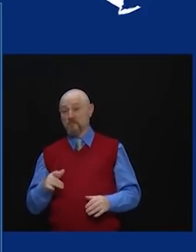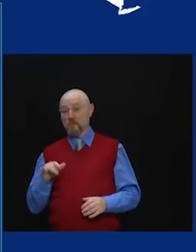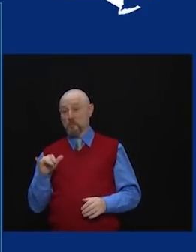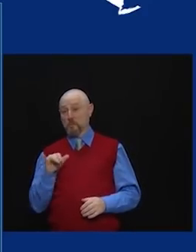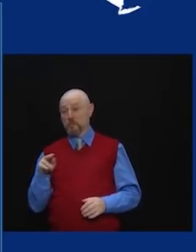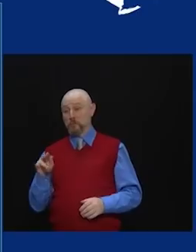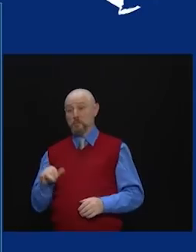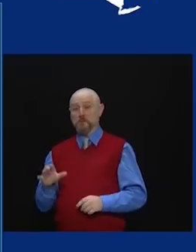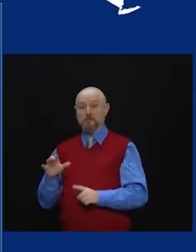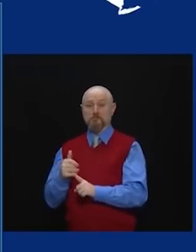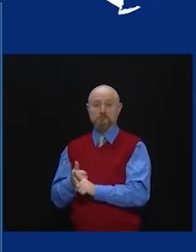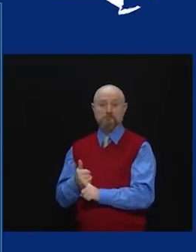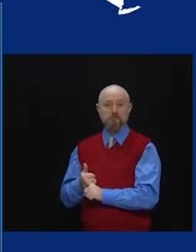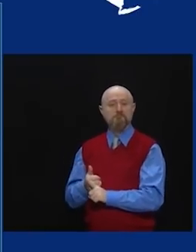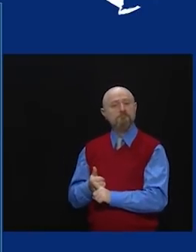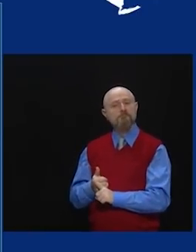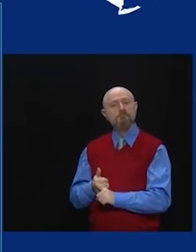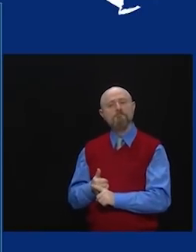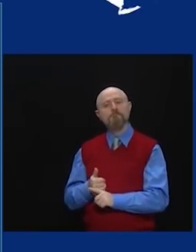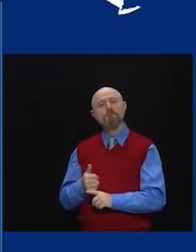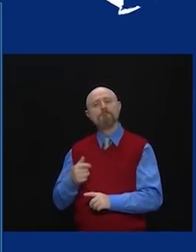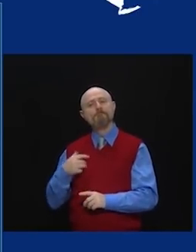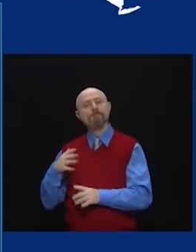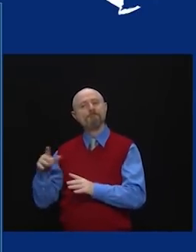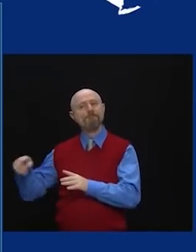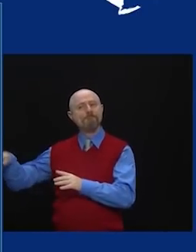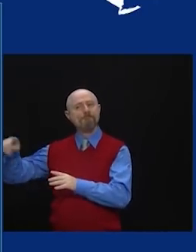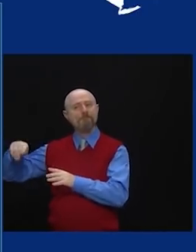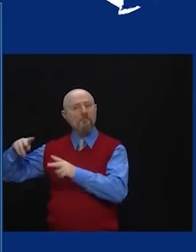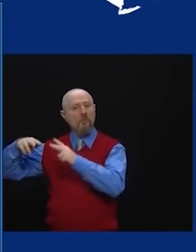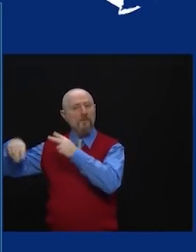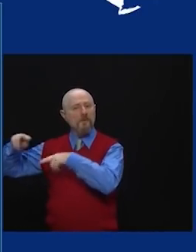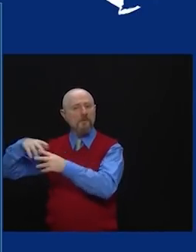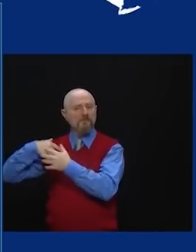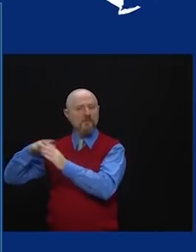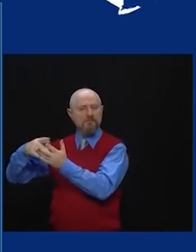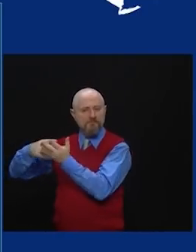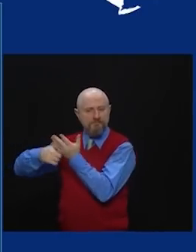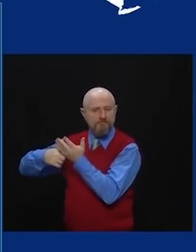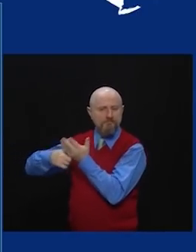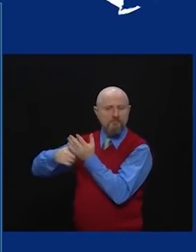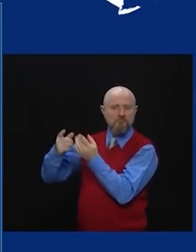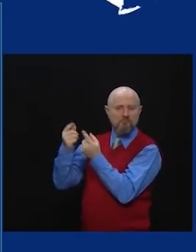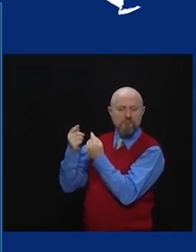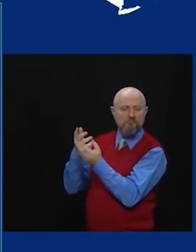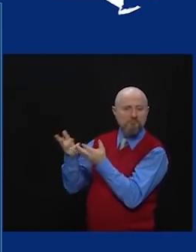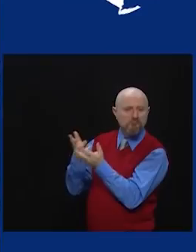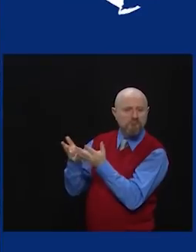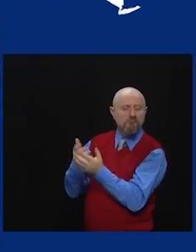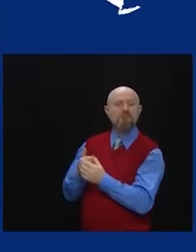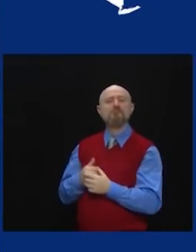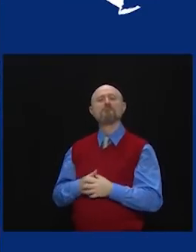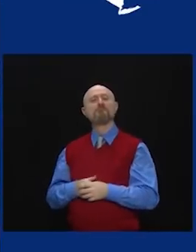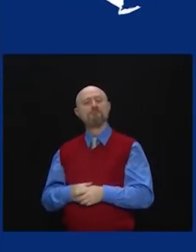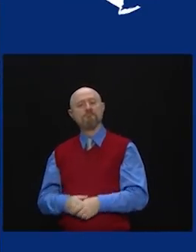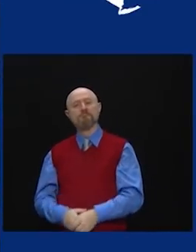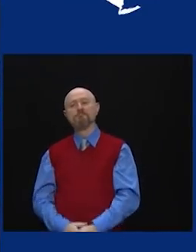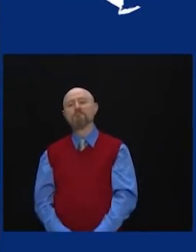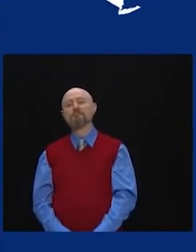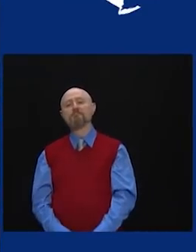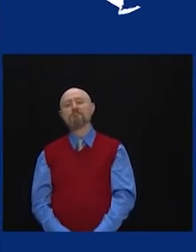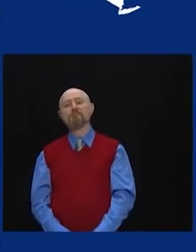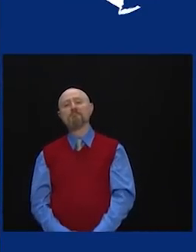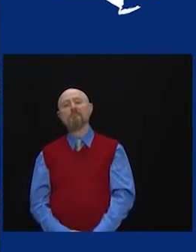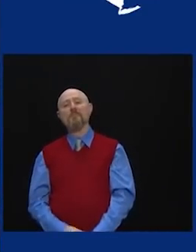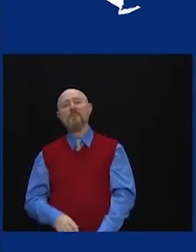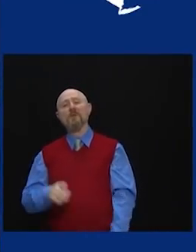to our conversation. So I'm going to let Dr. Bassett talk a little bit about what's going on with the antiviral treatment and how we're trying to make more progress in